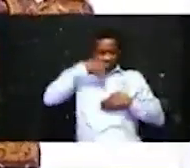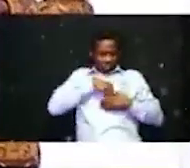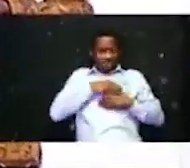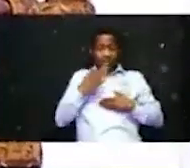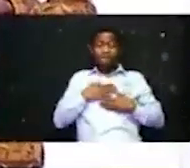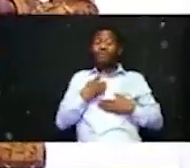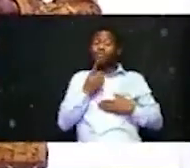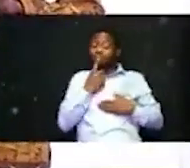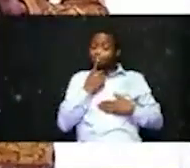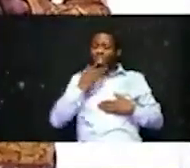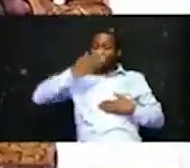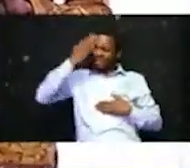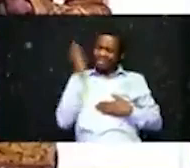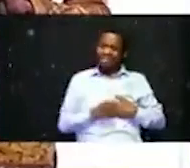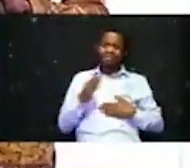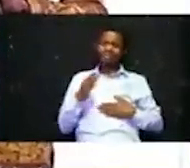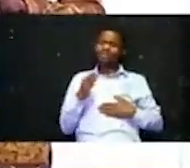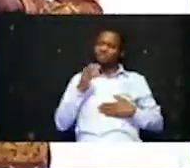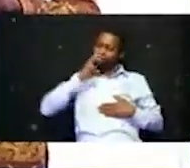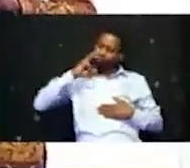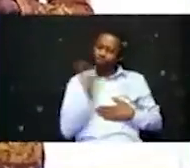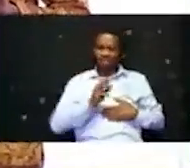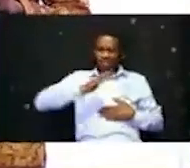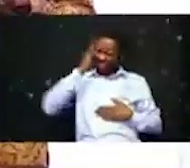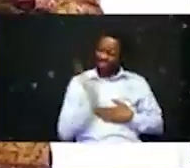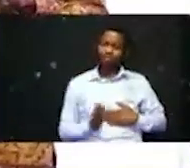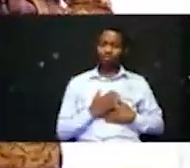My lips will not say anything wicked.